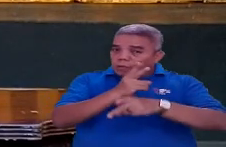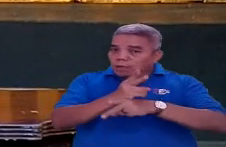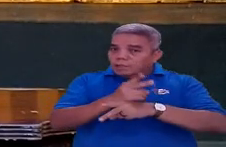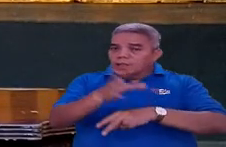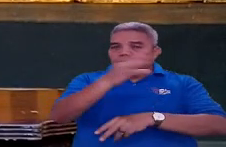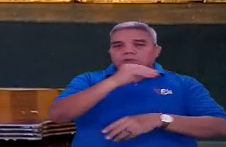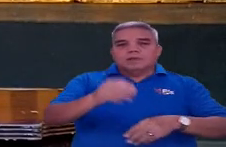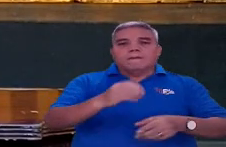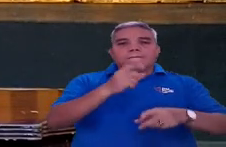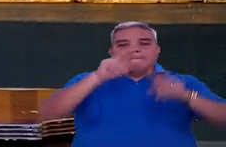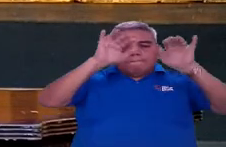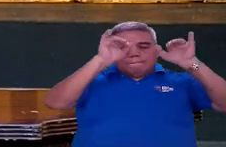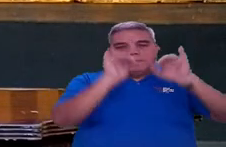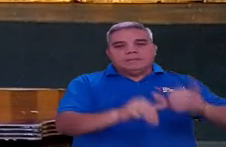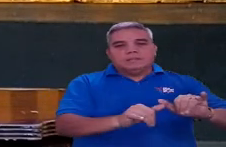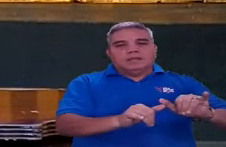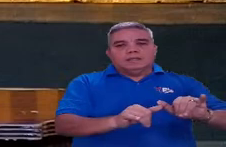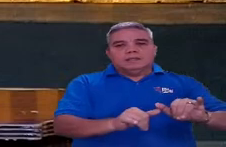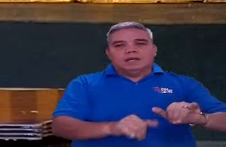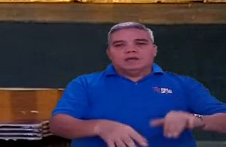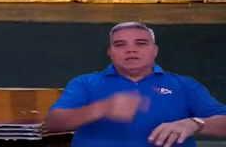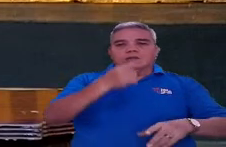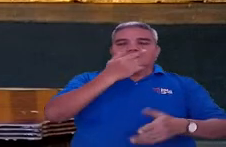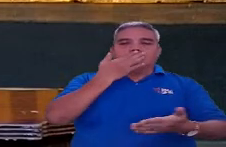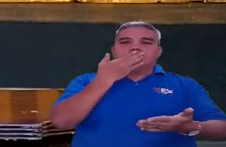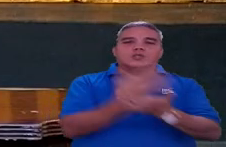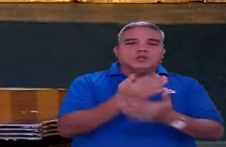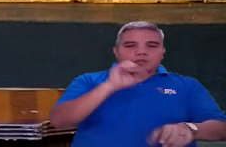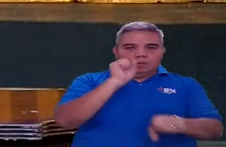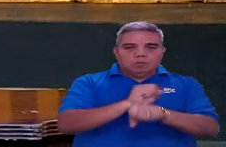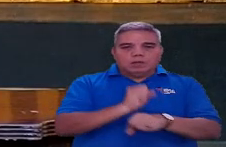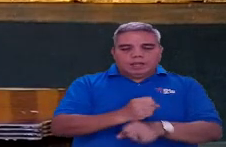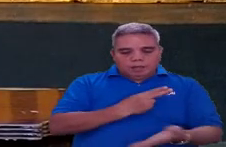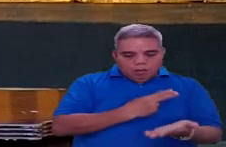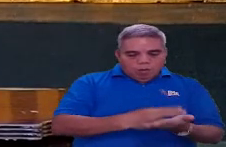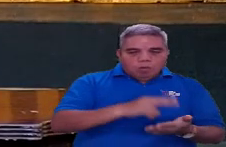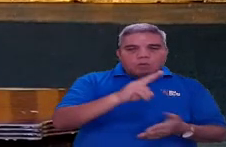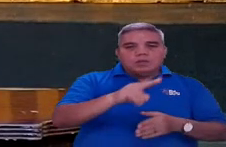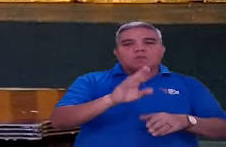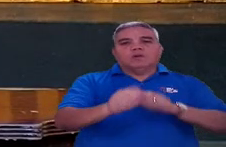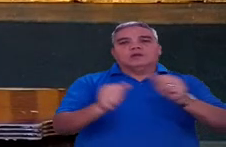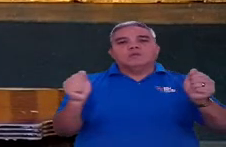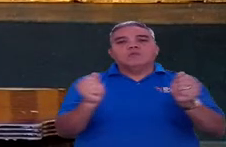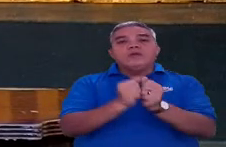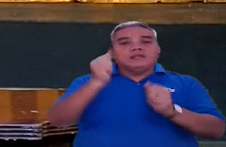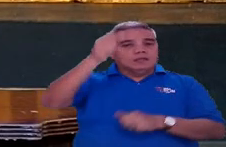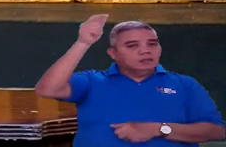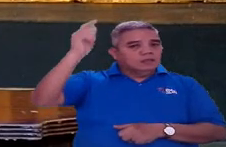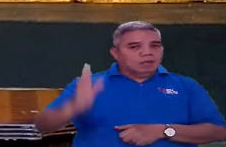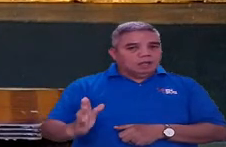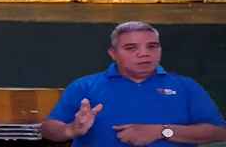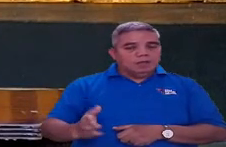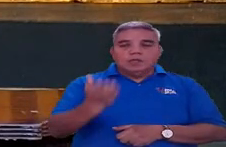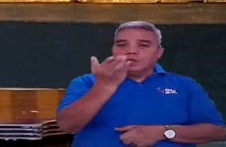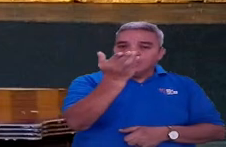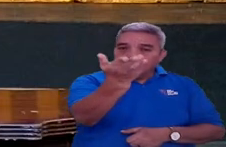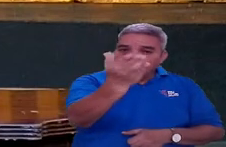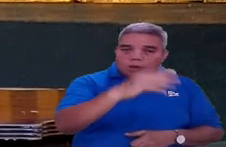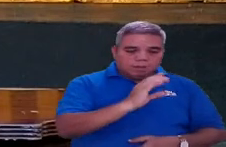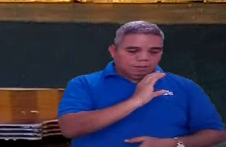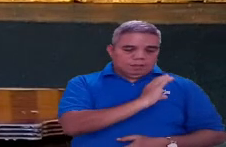we need to maintain our godliness and holy walk with God and our